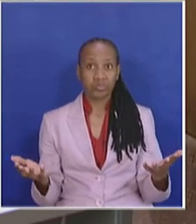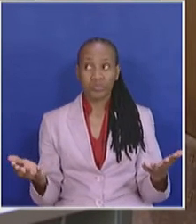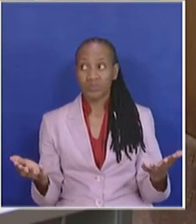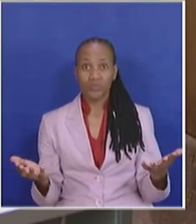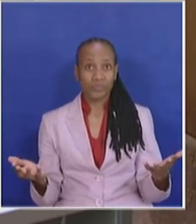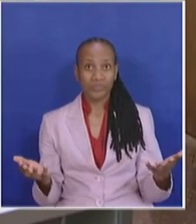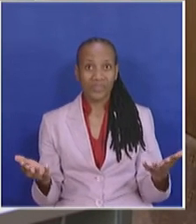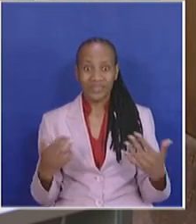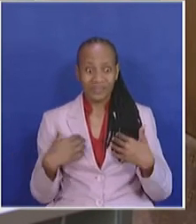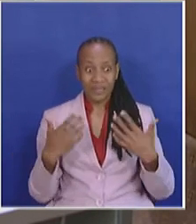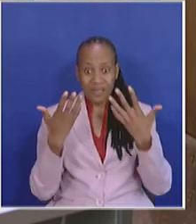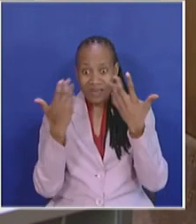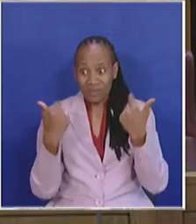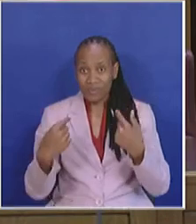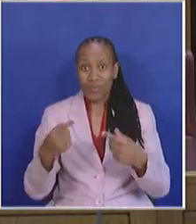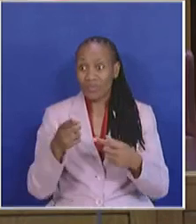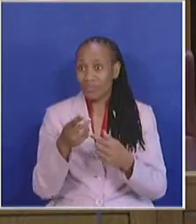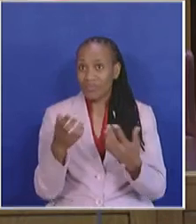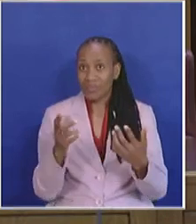I don't know, they are pointing me elsewhere.